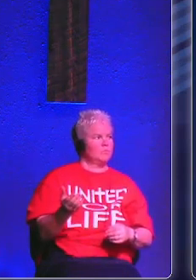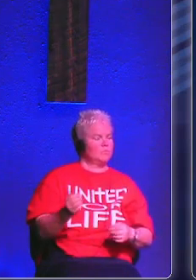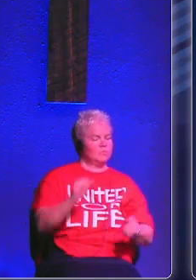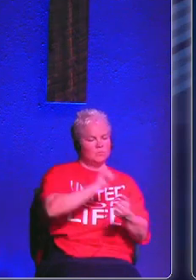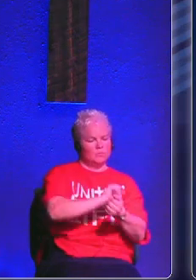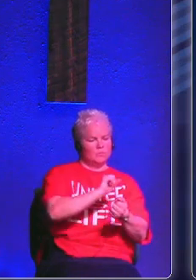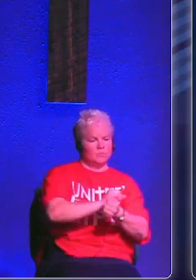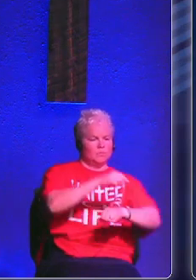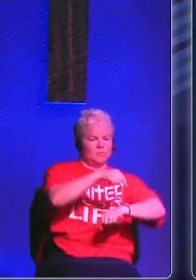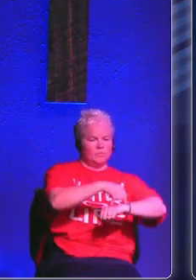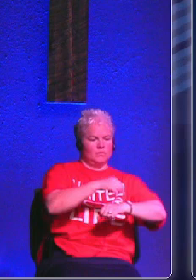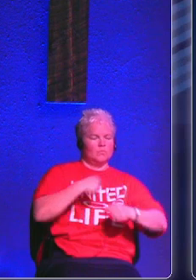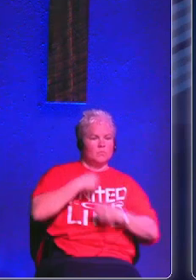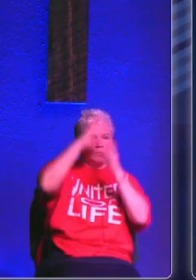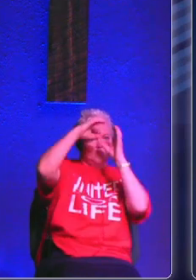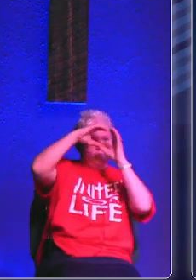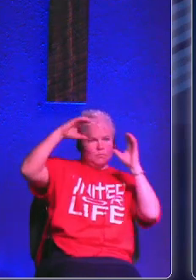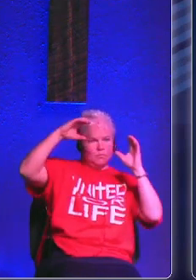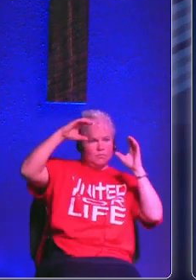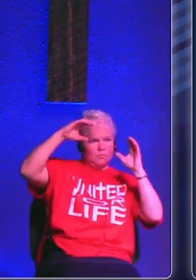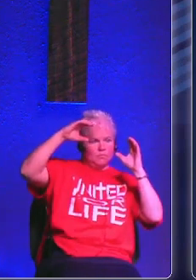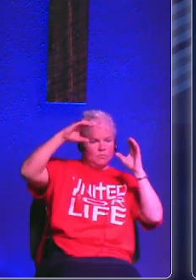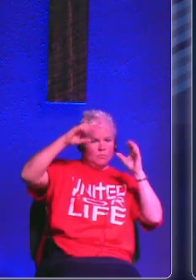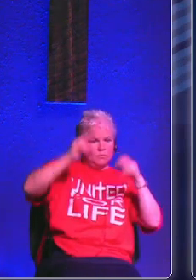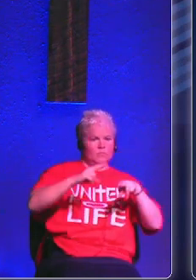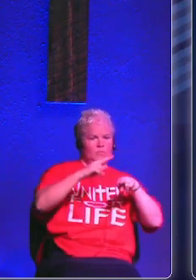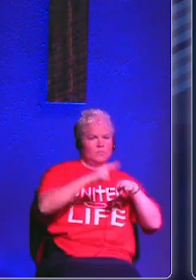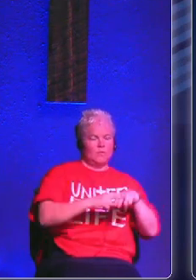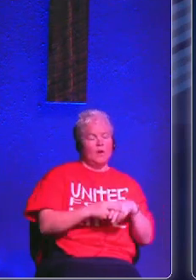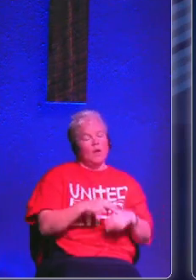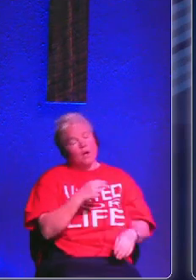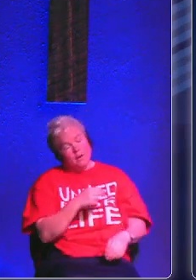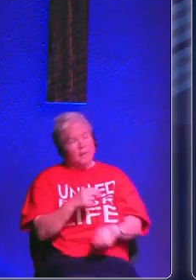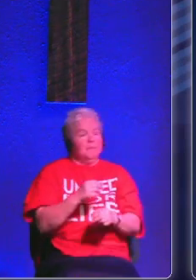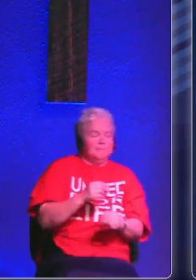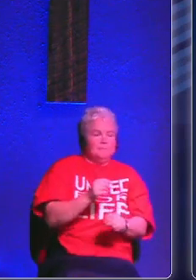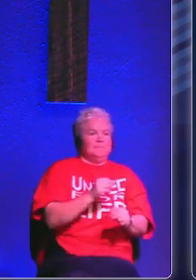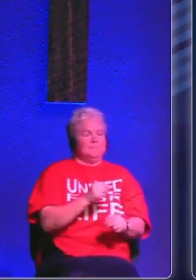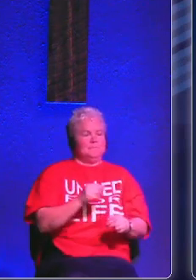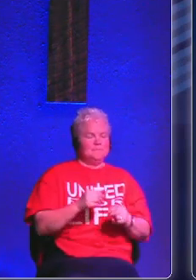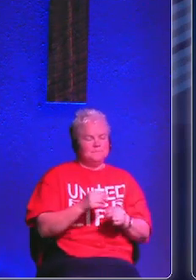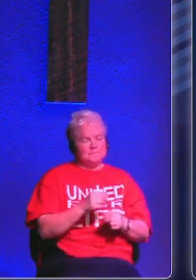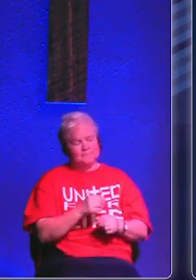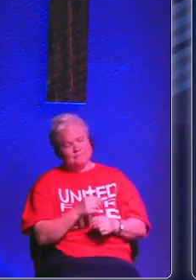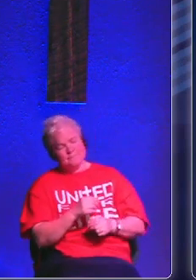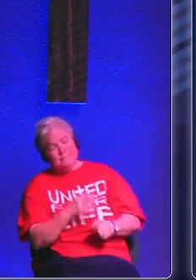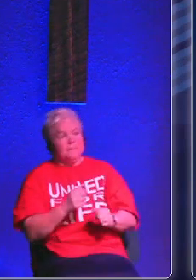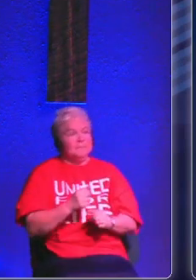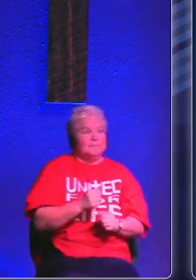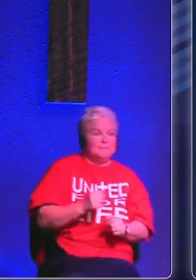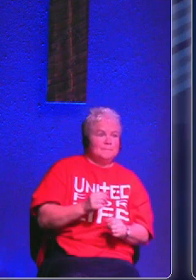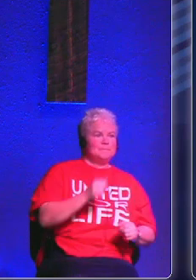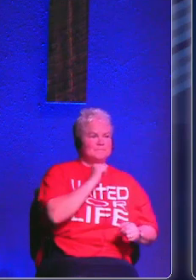energy, effort, time, and focus. And you sitting here and not falling asleep through my messages, that takes